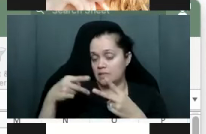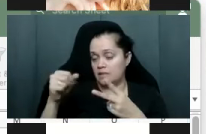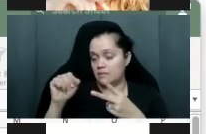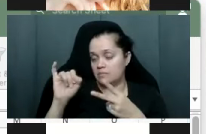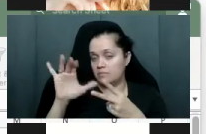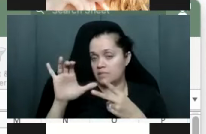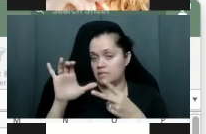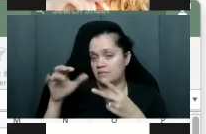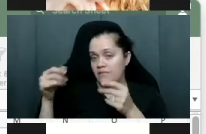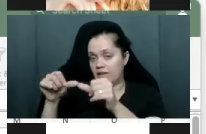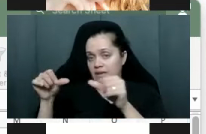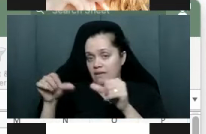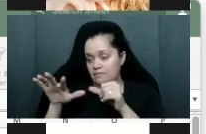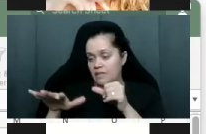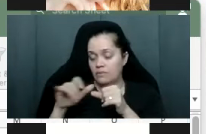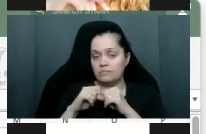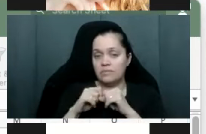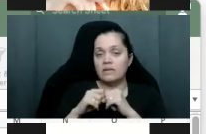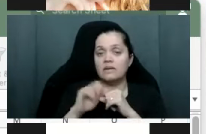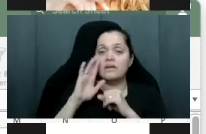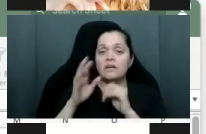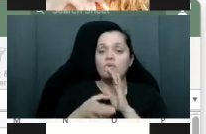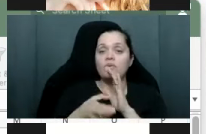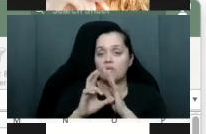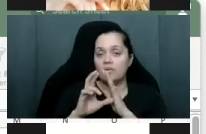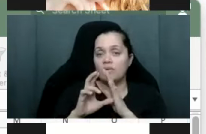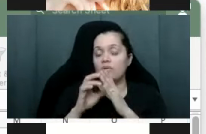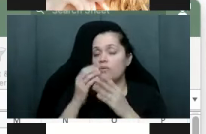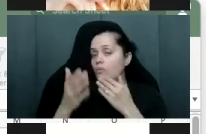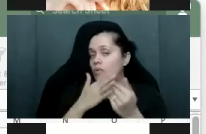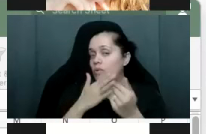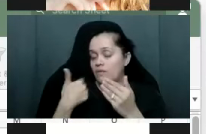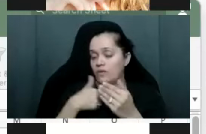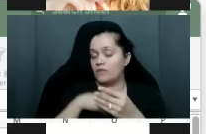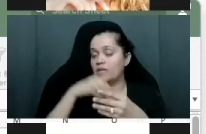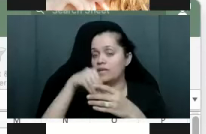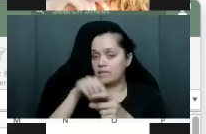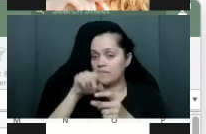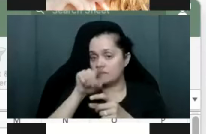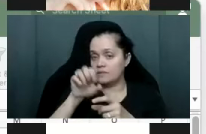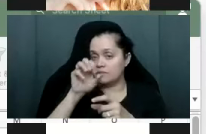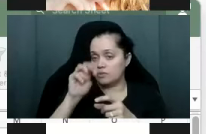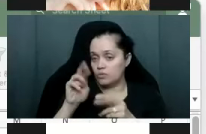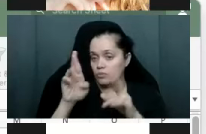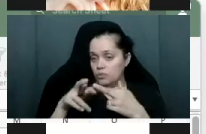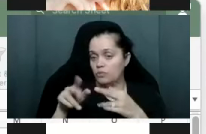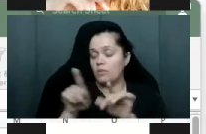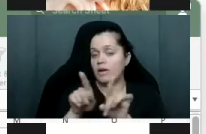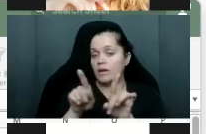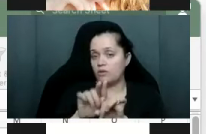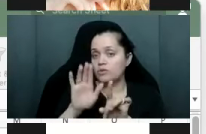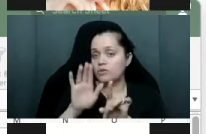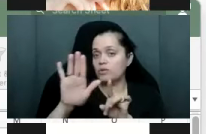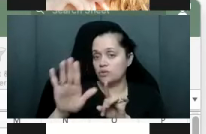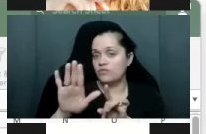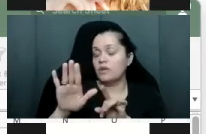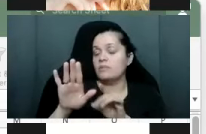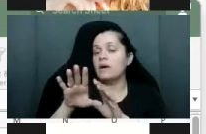Realm. It will cover, of course, whatever we've done in the Zoom room. It will cover what you've done on the